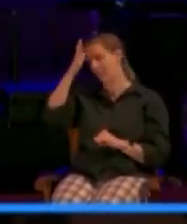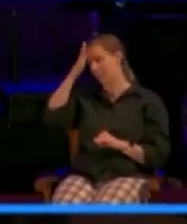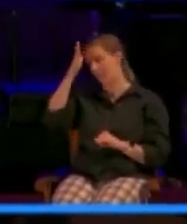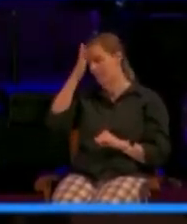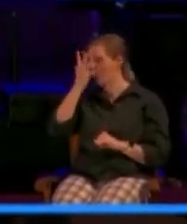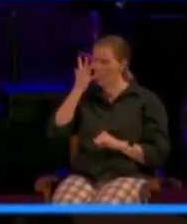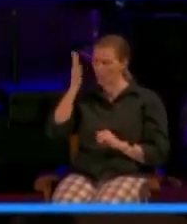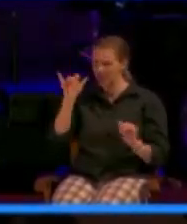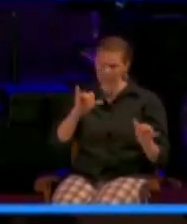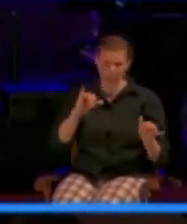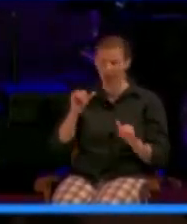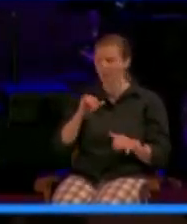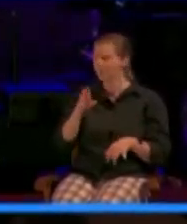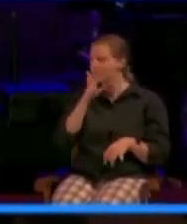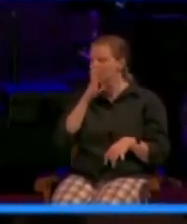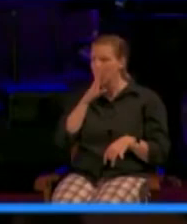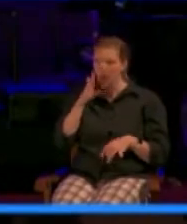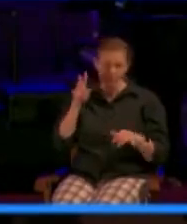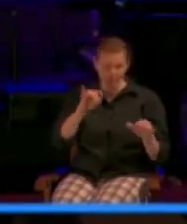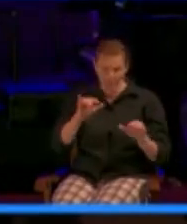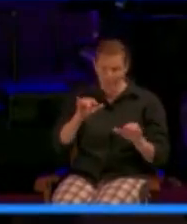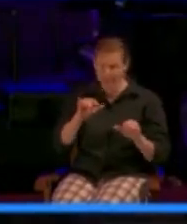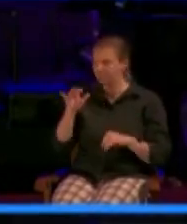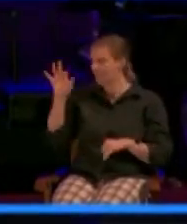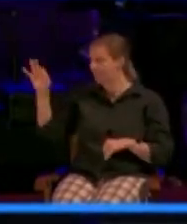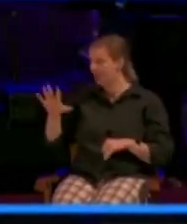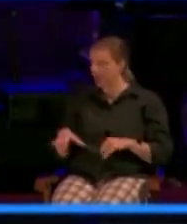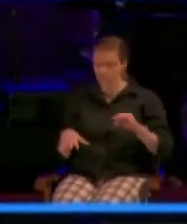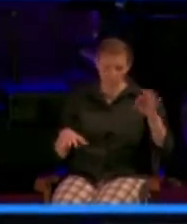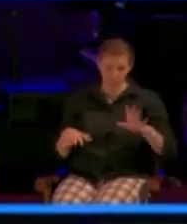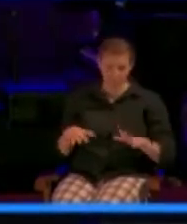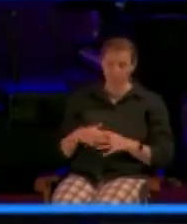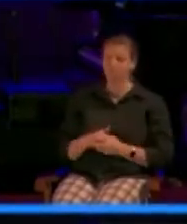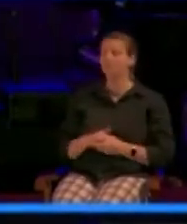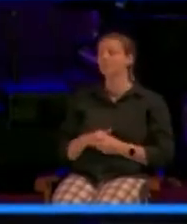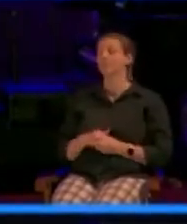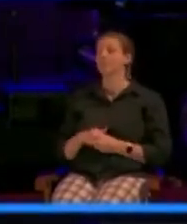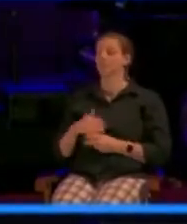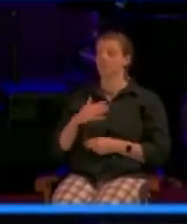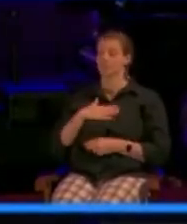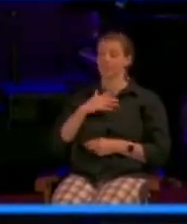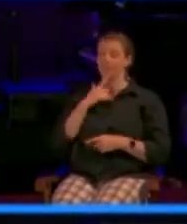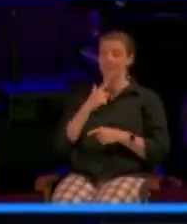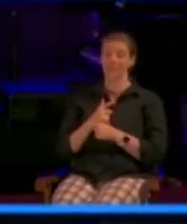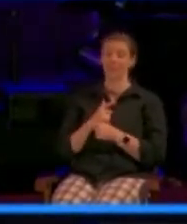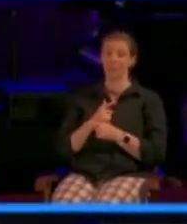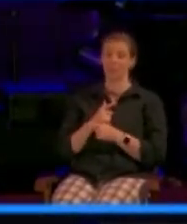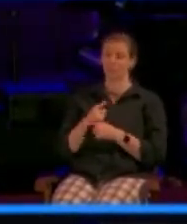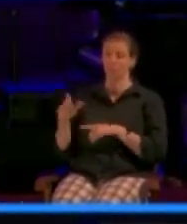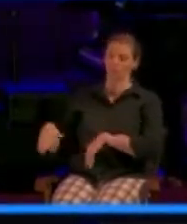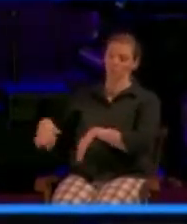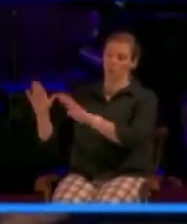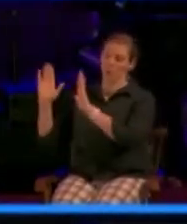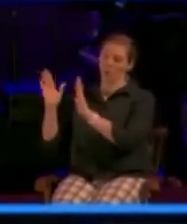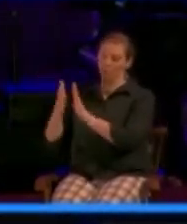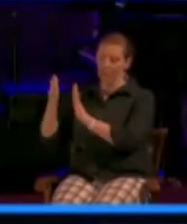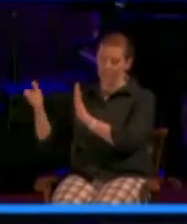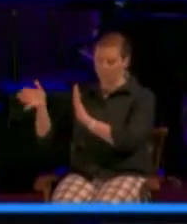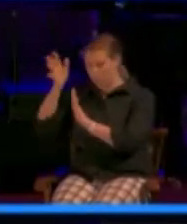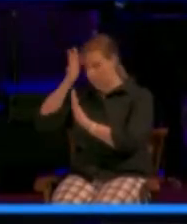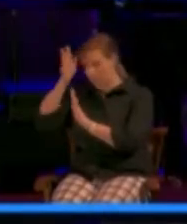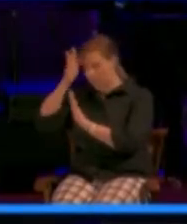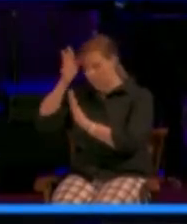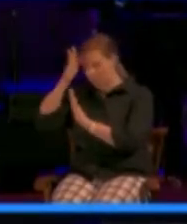right? My sister lived across the street from my dad, and so those boys grew up across the street from my dad, and my dad